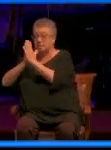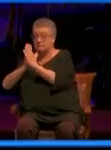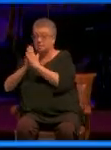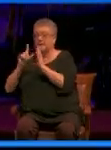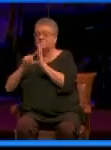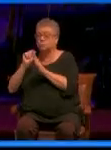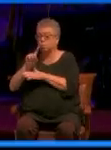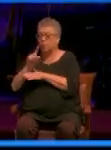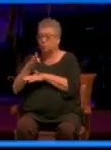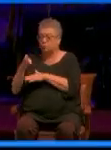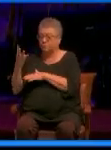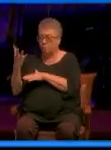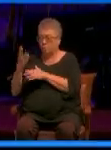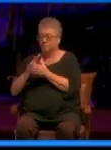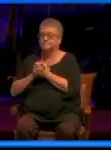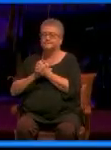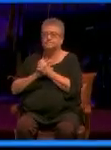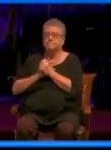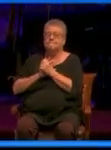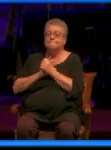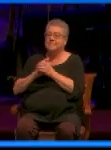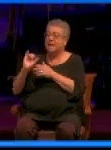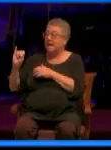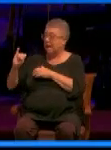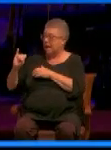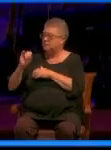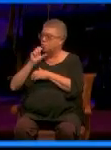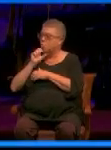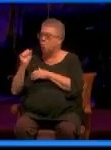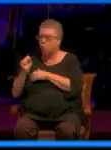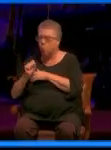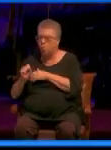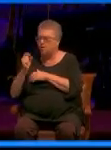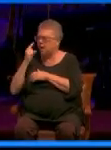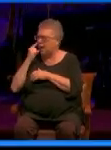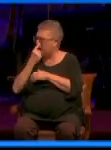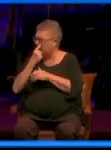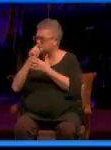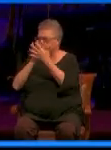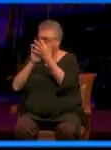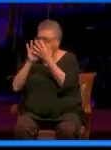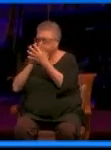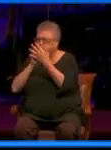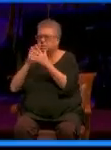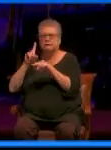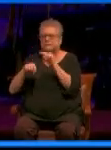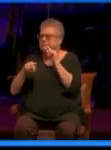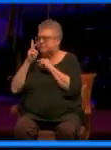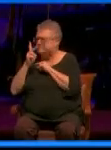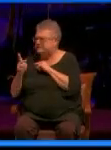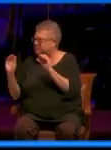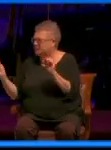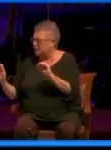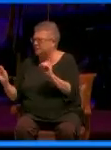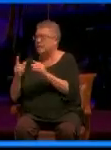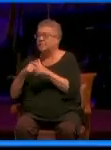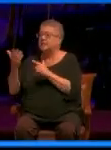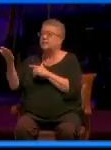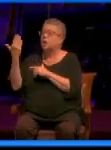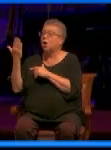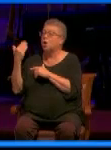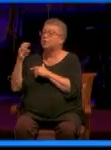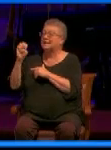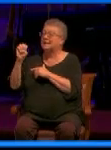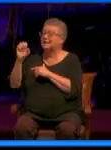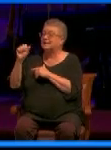through 4. When Isaac was old and his eyes were dim so that he could not see, he called Esau, his